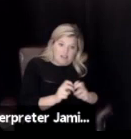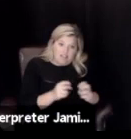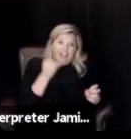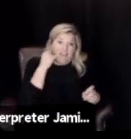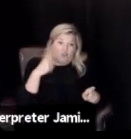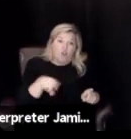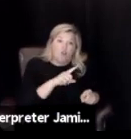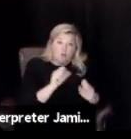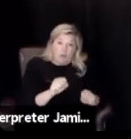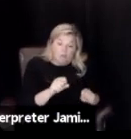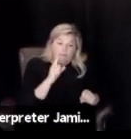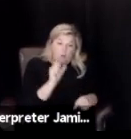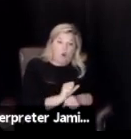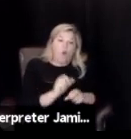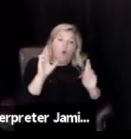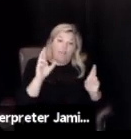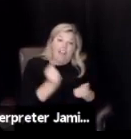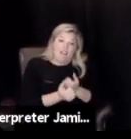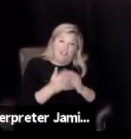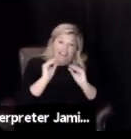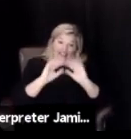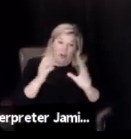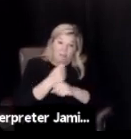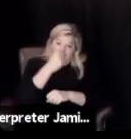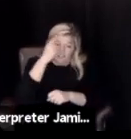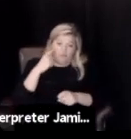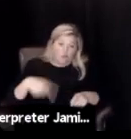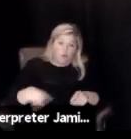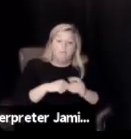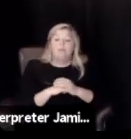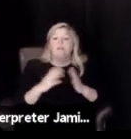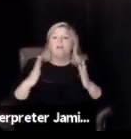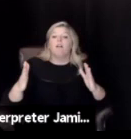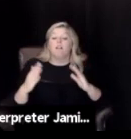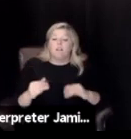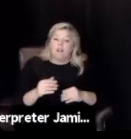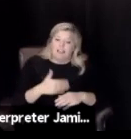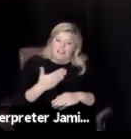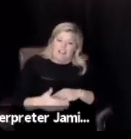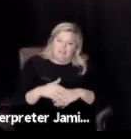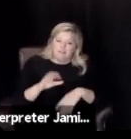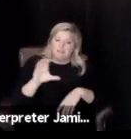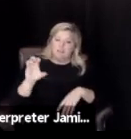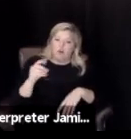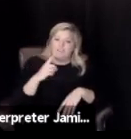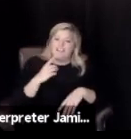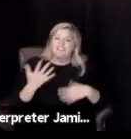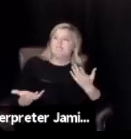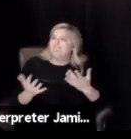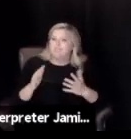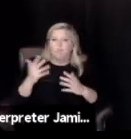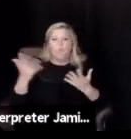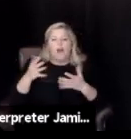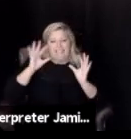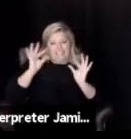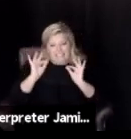this makes sense to you. Then he's going to come back and says, what decision really needs to be made here? Okay,